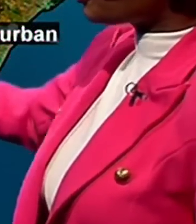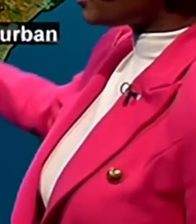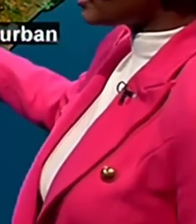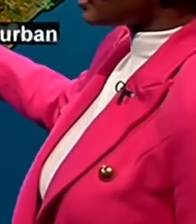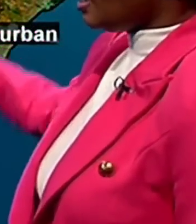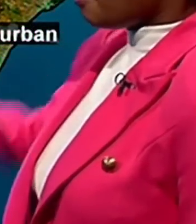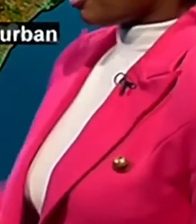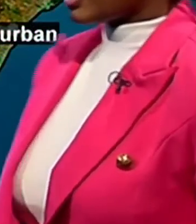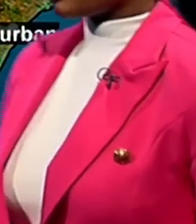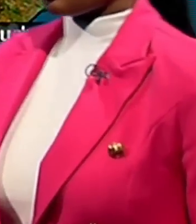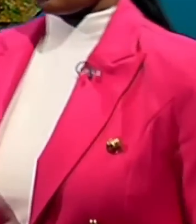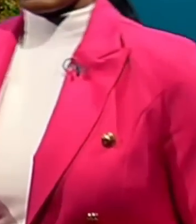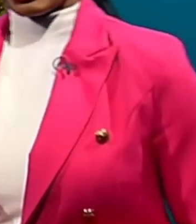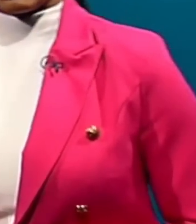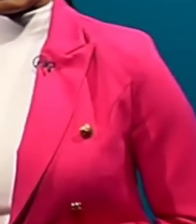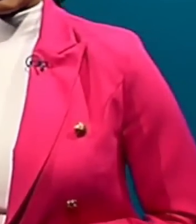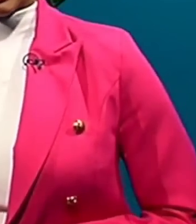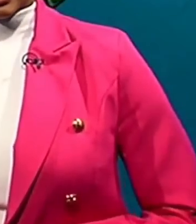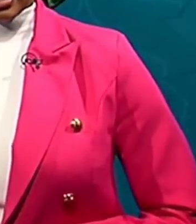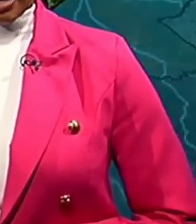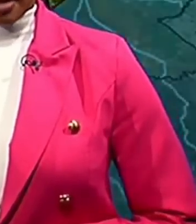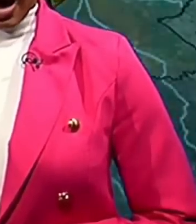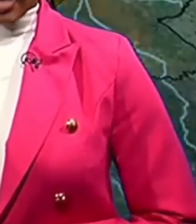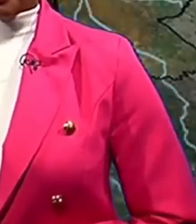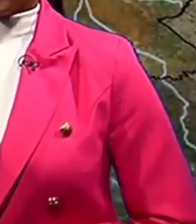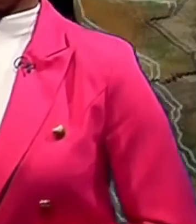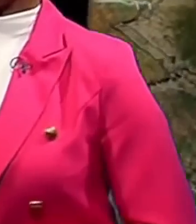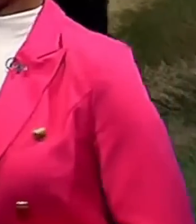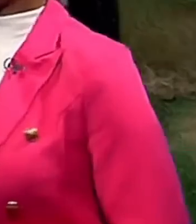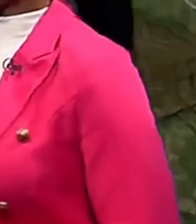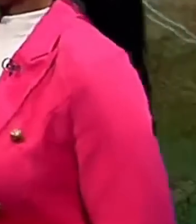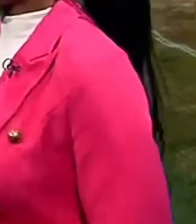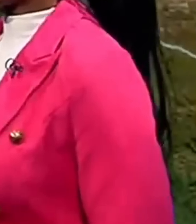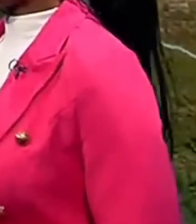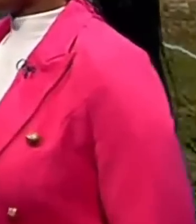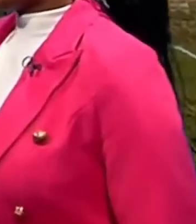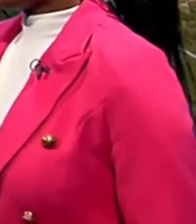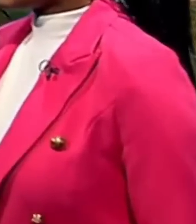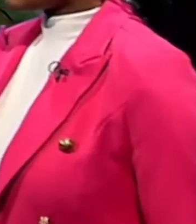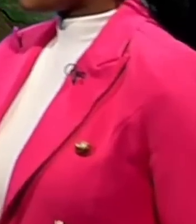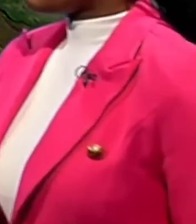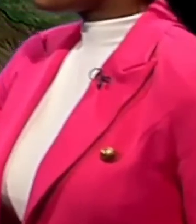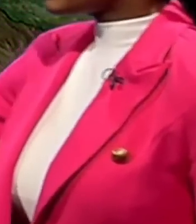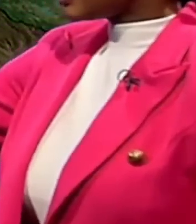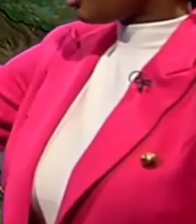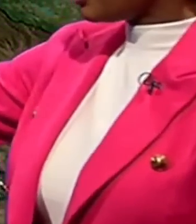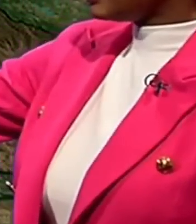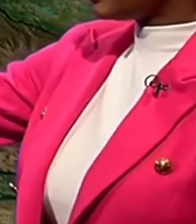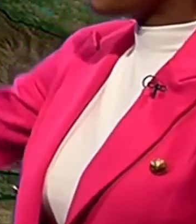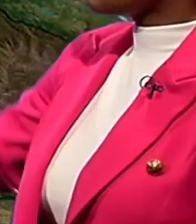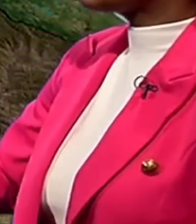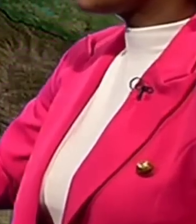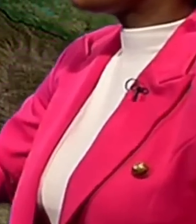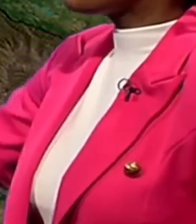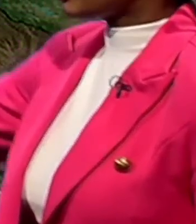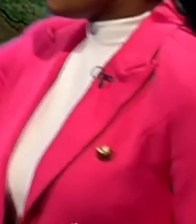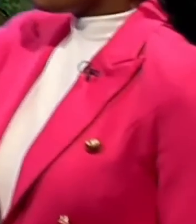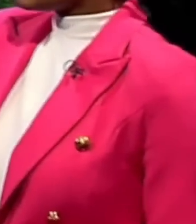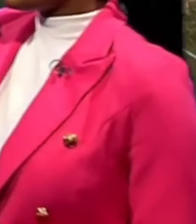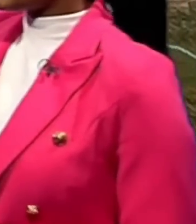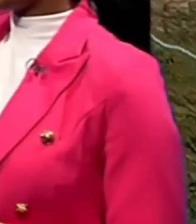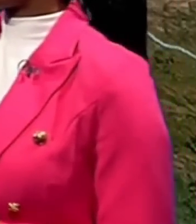kgone go tswelela mo karolong ya Eastern Cape a re lebelle di-temperature tsa rona re bella karolo ya Free State go tla nna le kgone go nna le